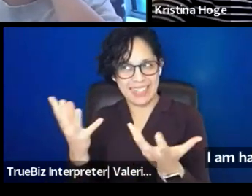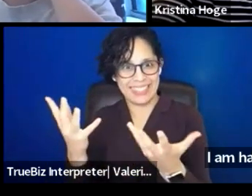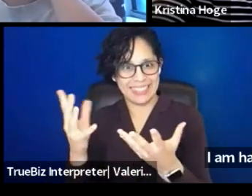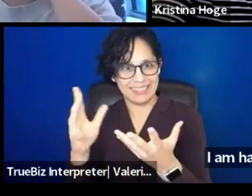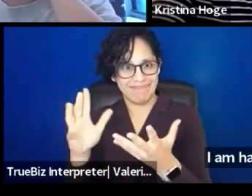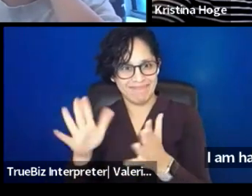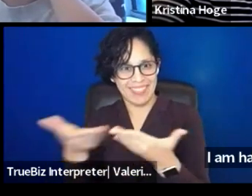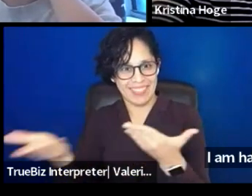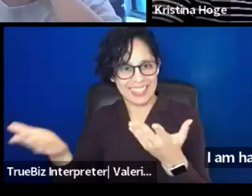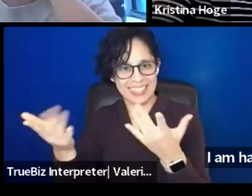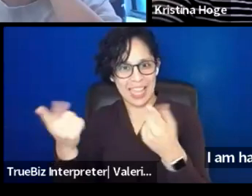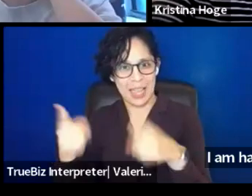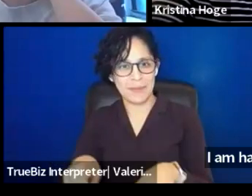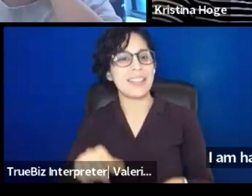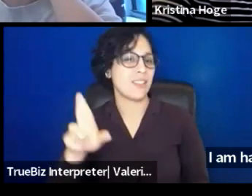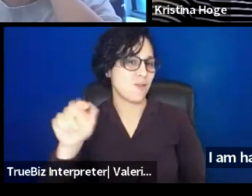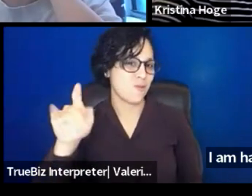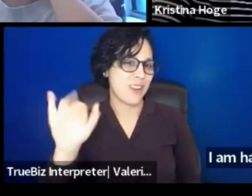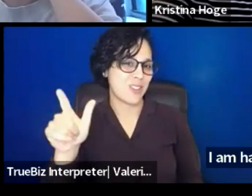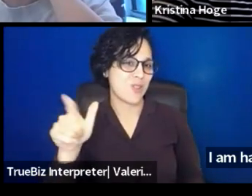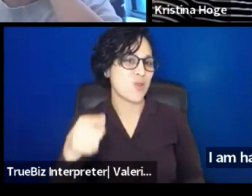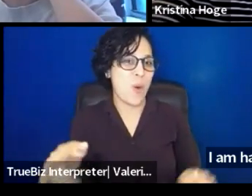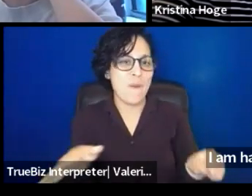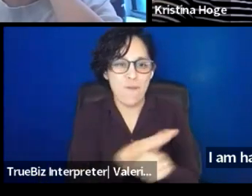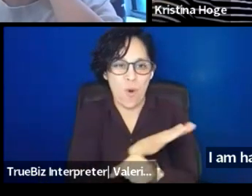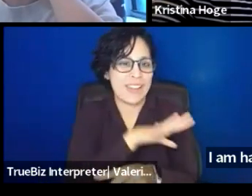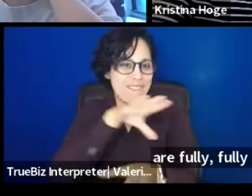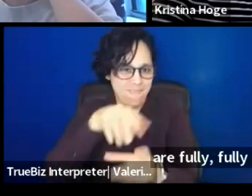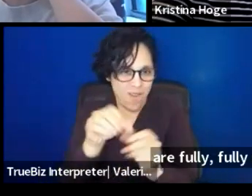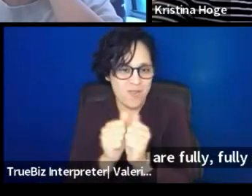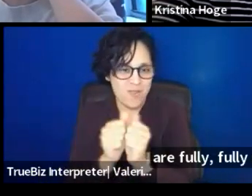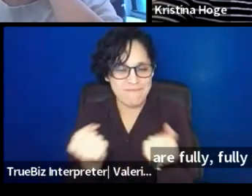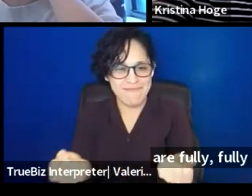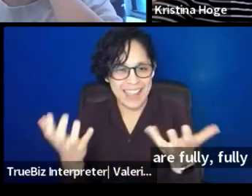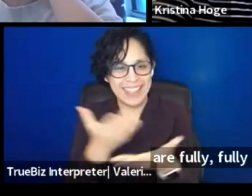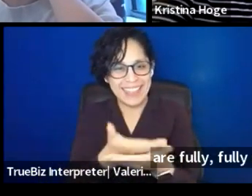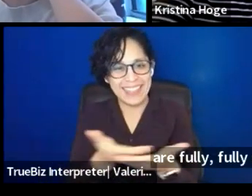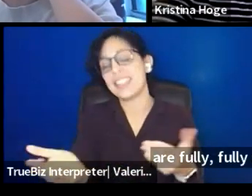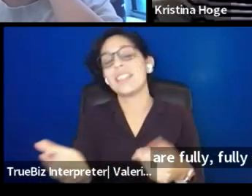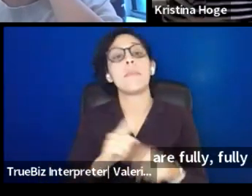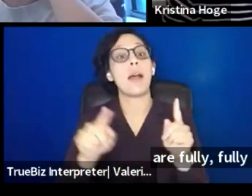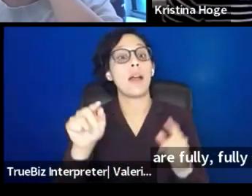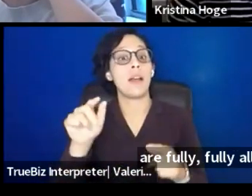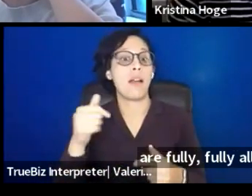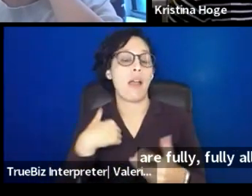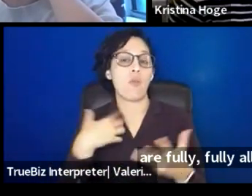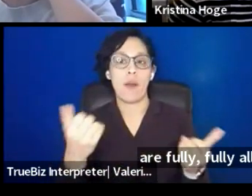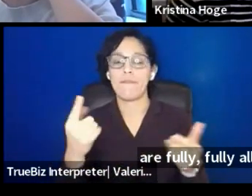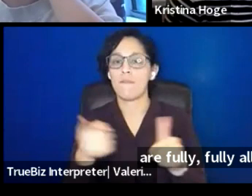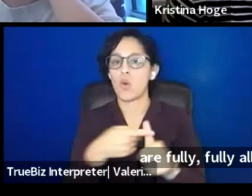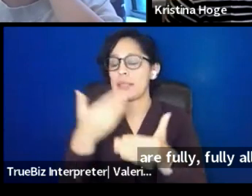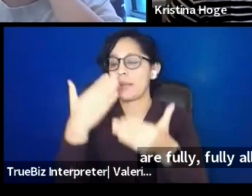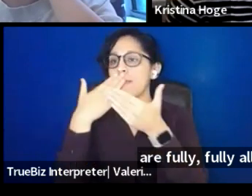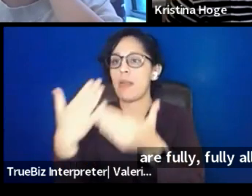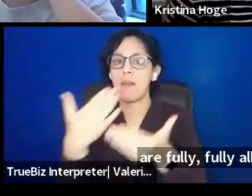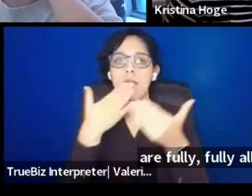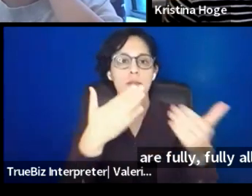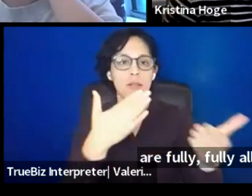You are fully all of those things, truly. First, I want to start by saying thank you so much to